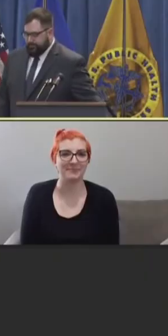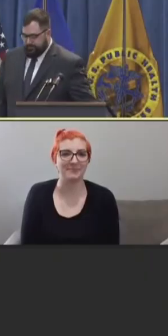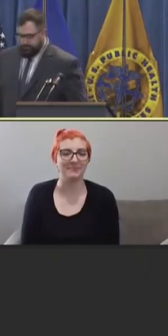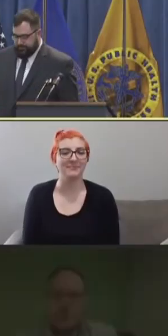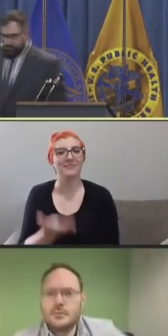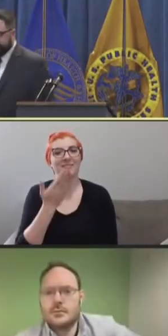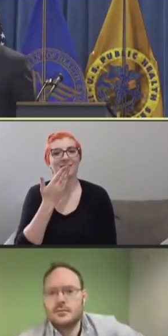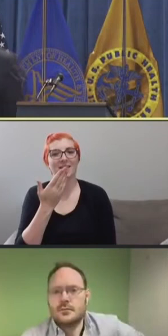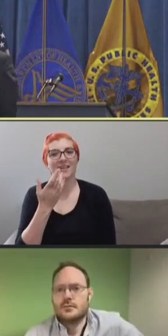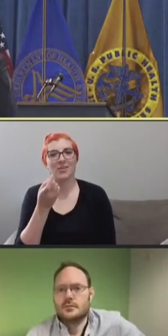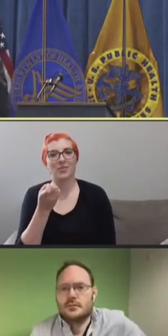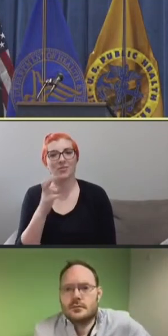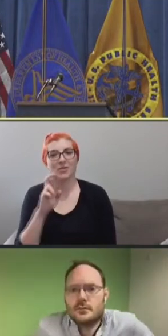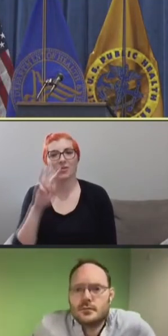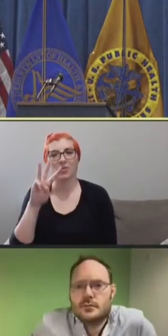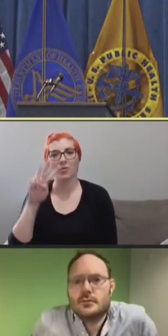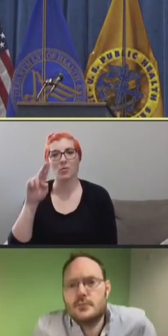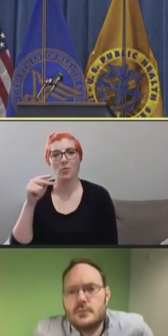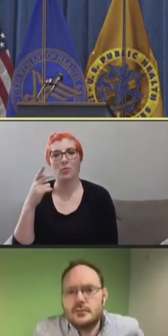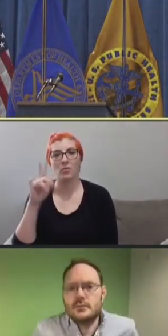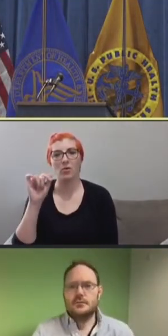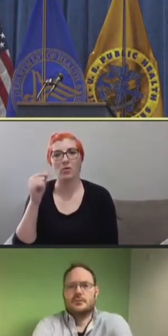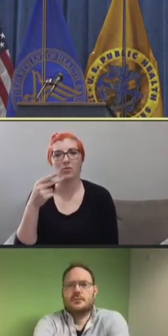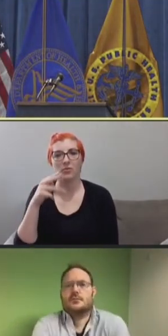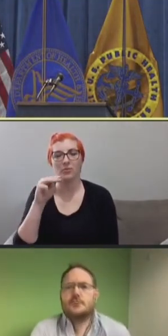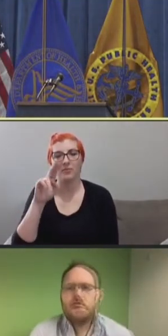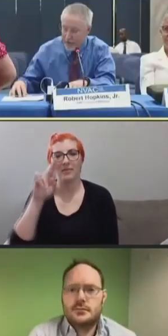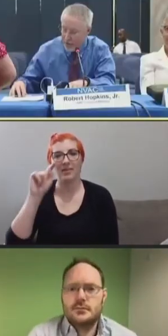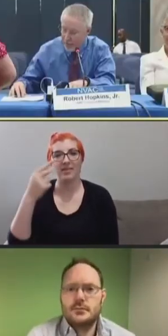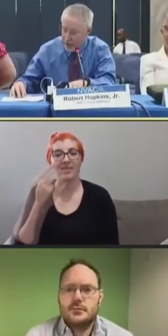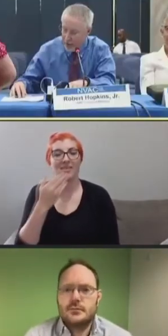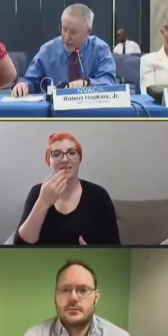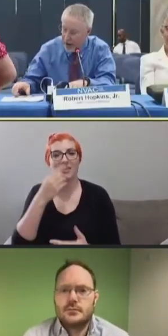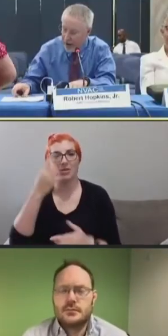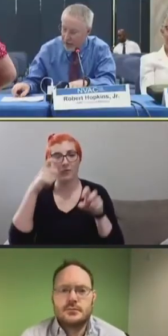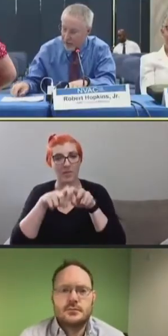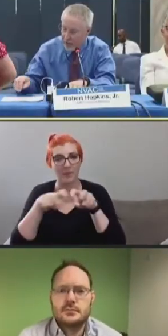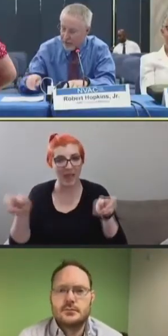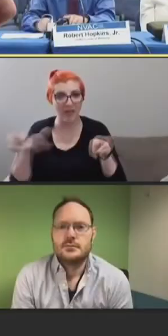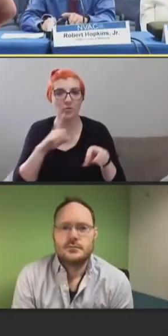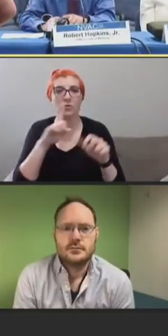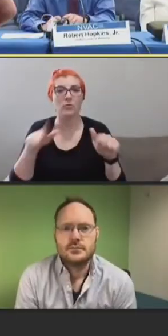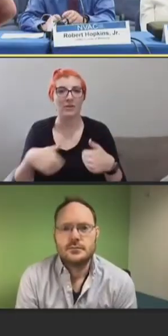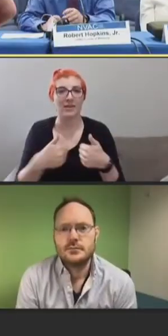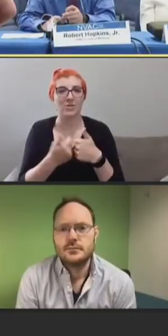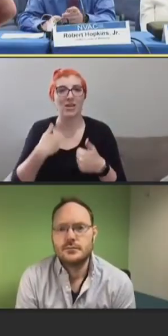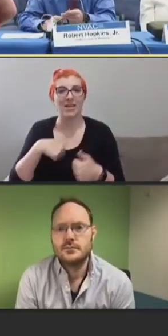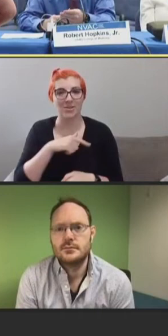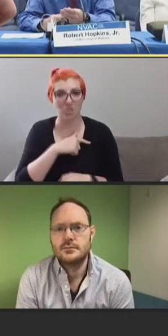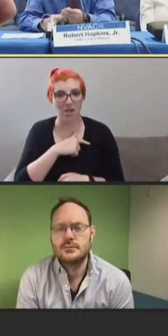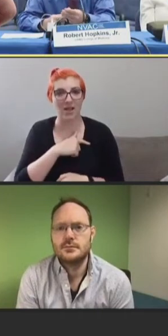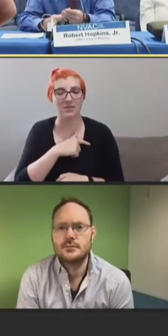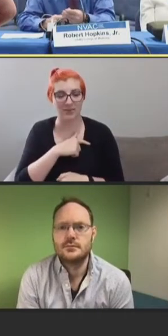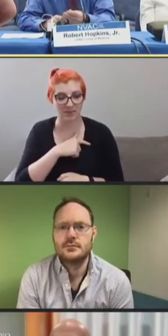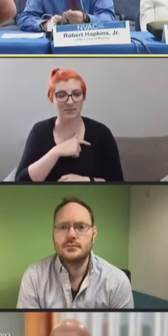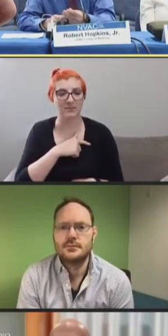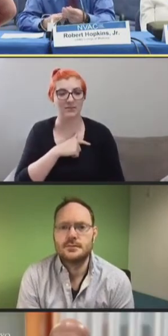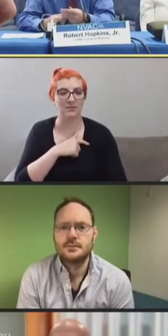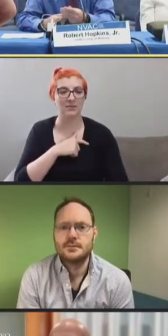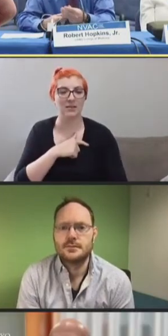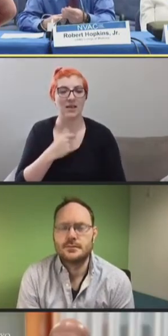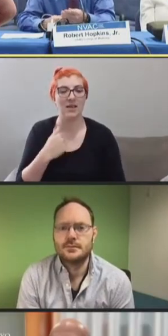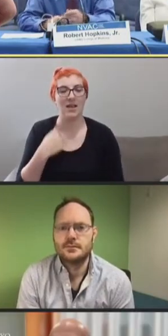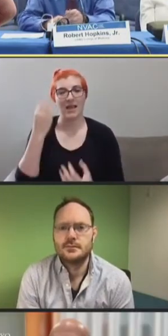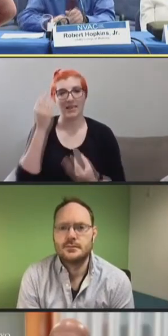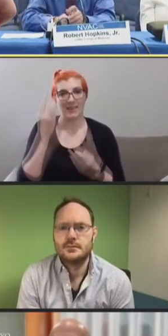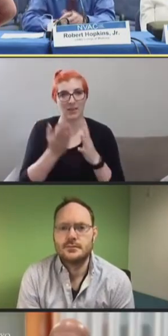Dr. Wohlgemuth, and I want to thank all the members of our panel. You've really challenged us. As I think through